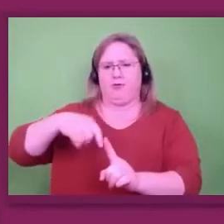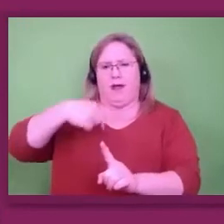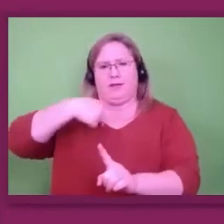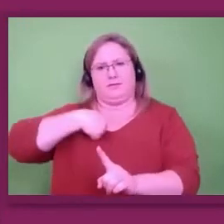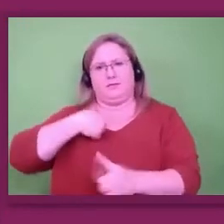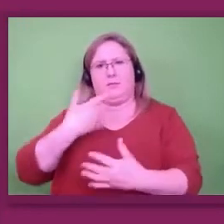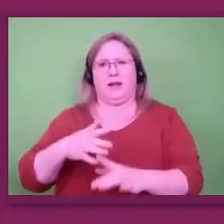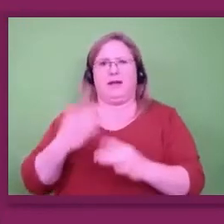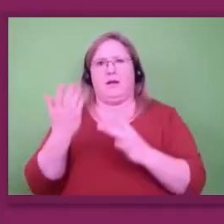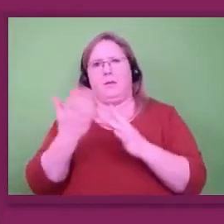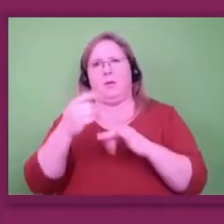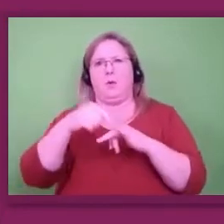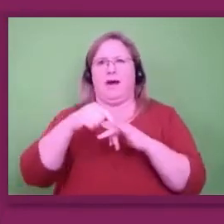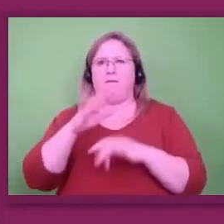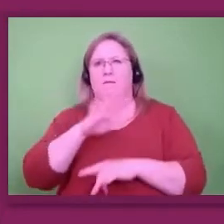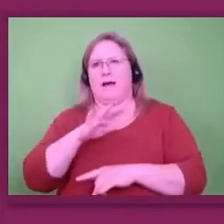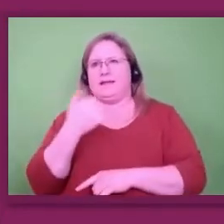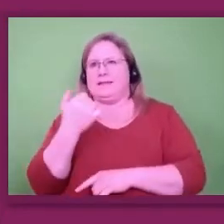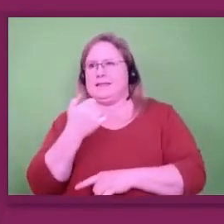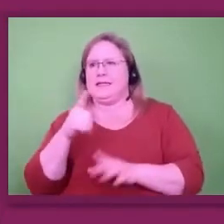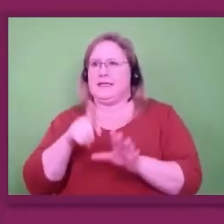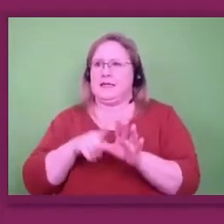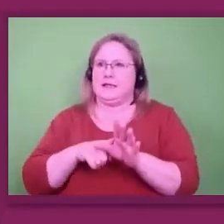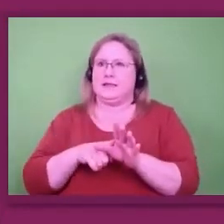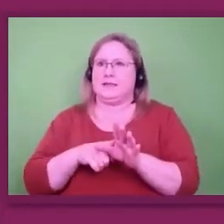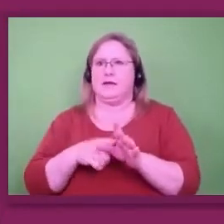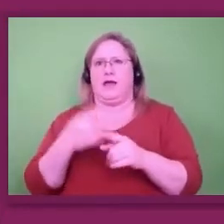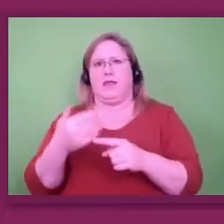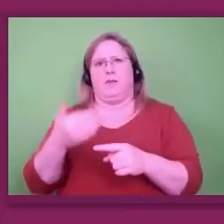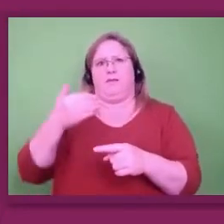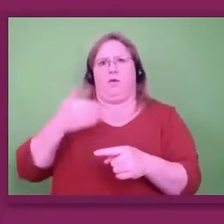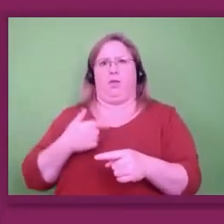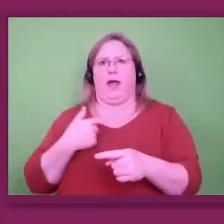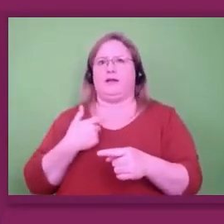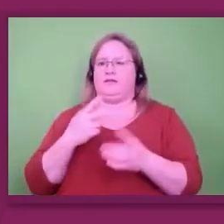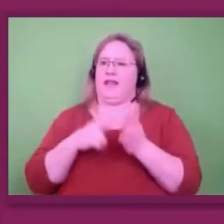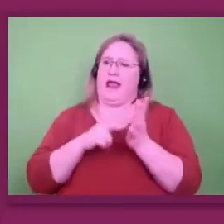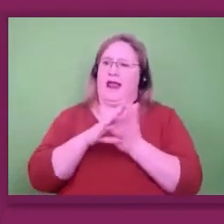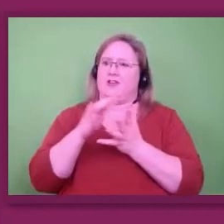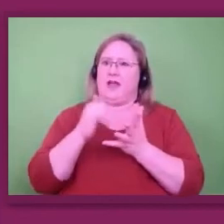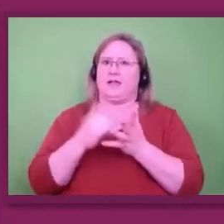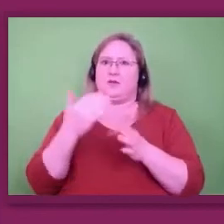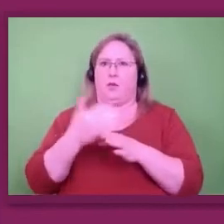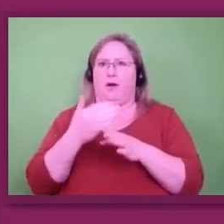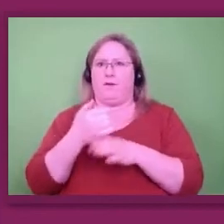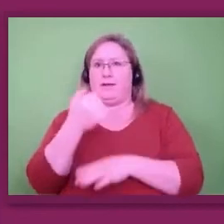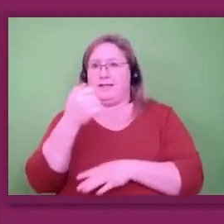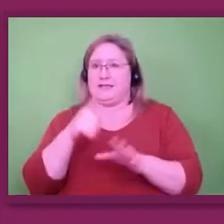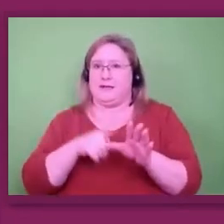prior to that, I've been in the NHS for 6 years, and 4 of those were as a student. So I've